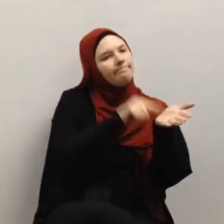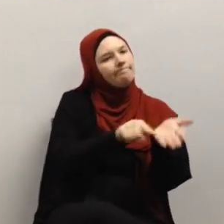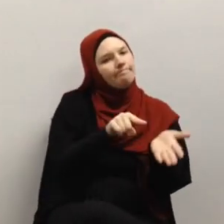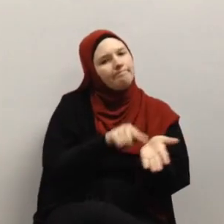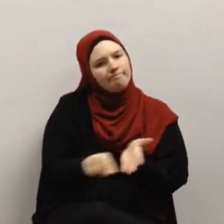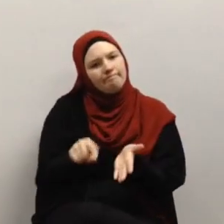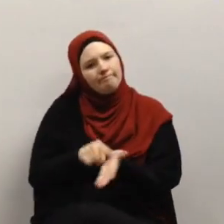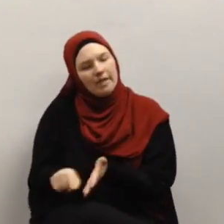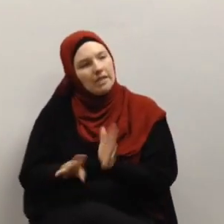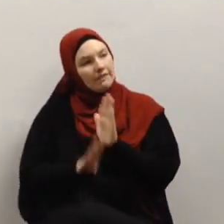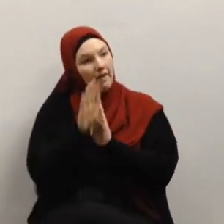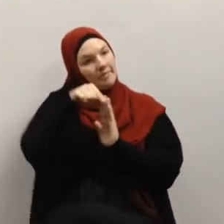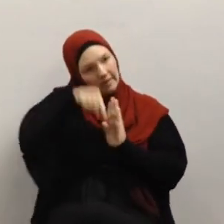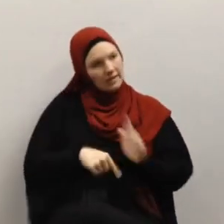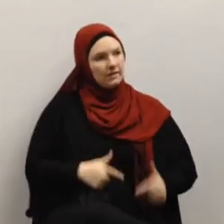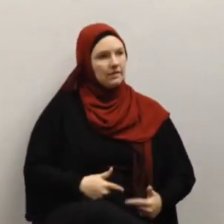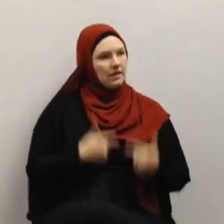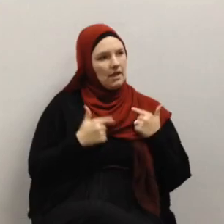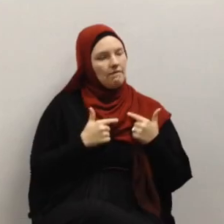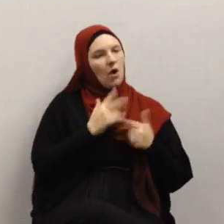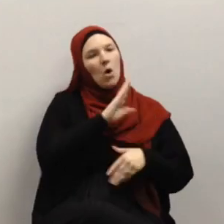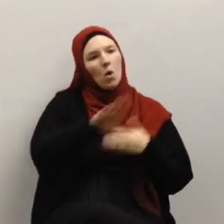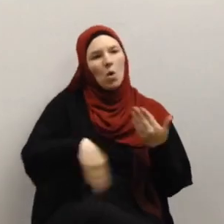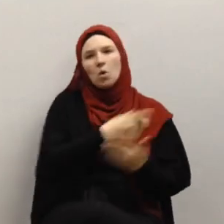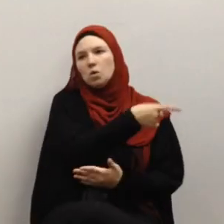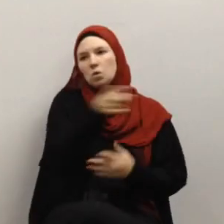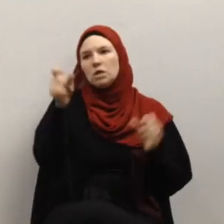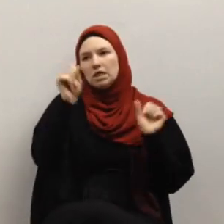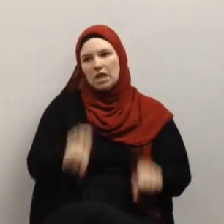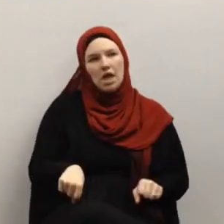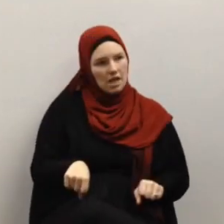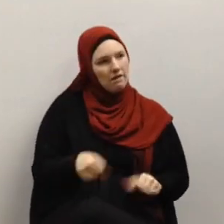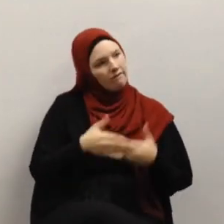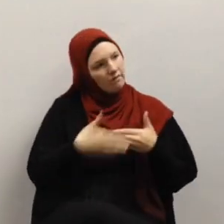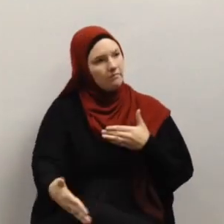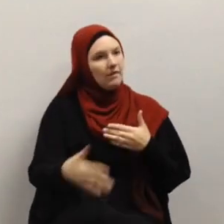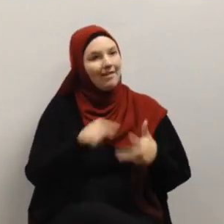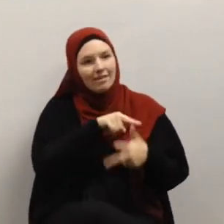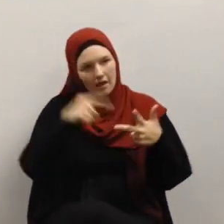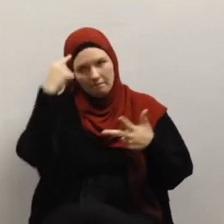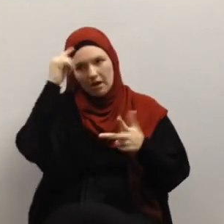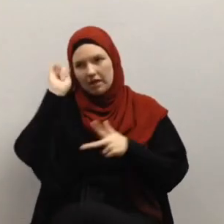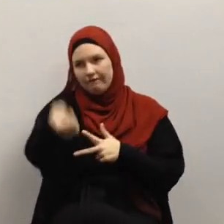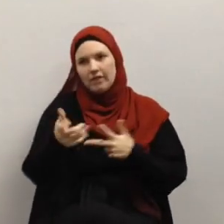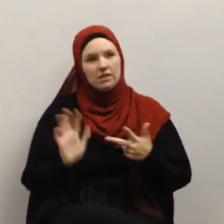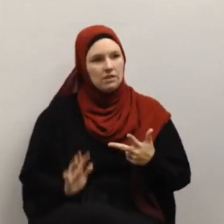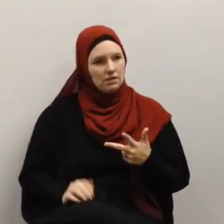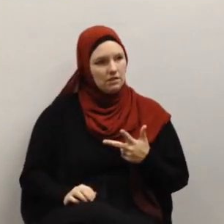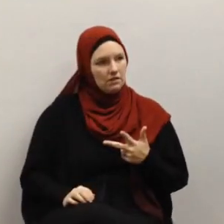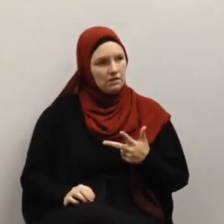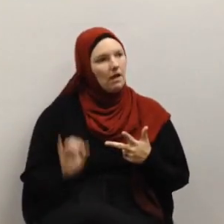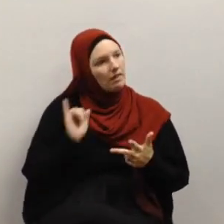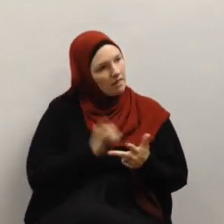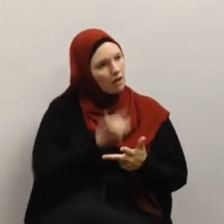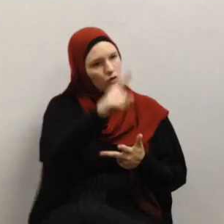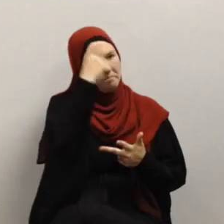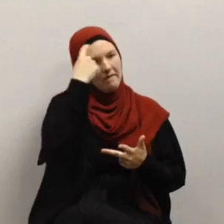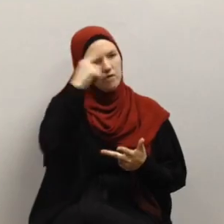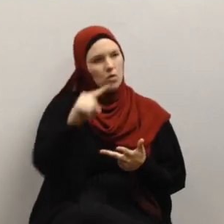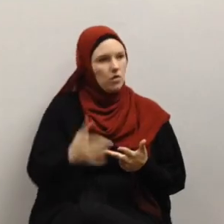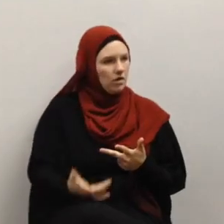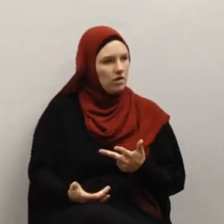life all you can from there forward. This is what the mind is for. It is not